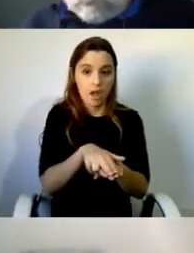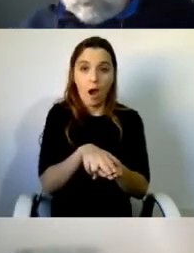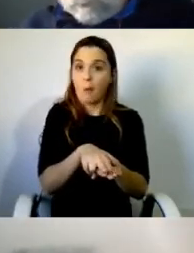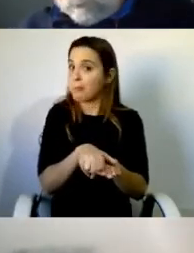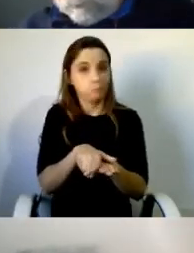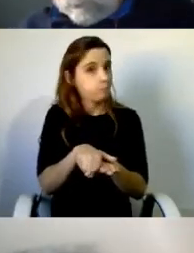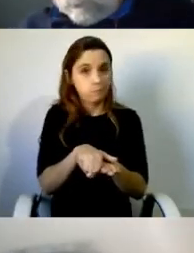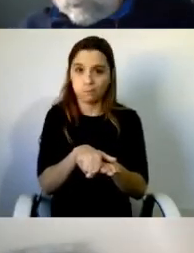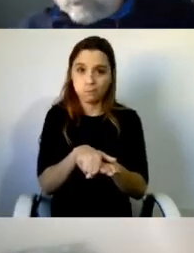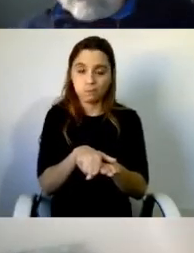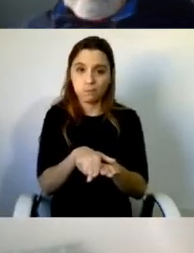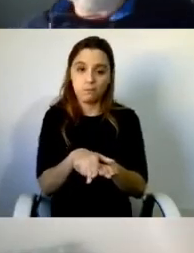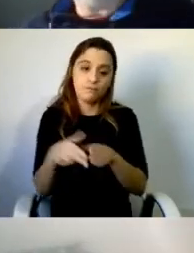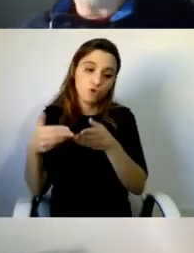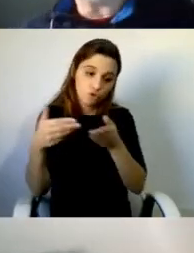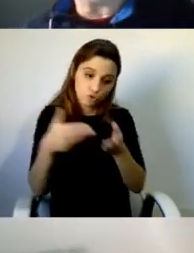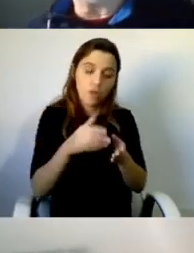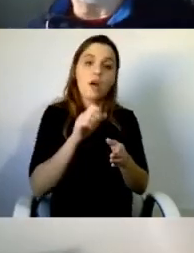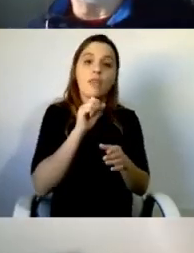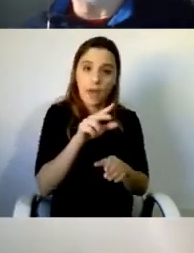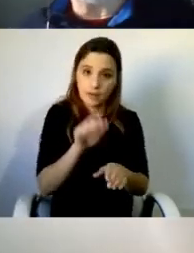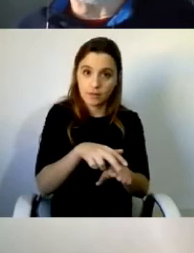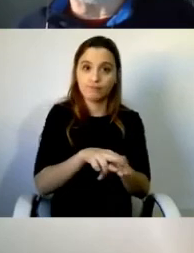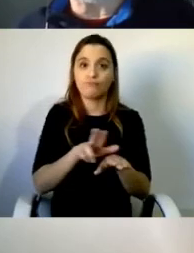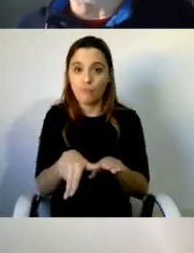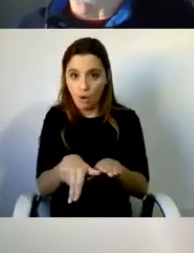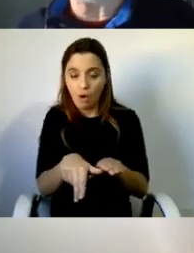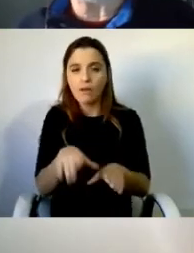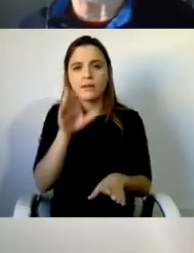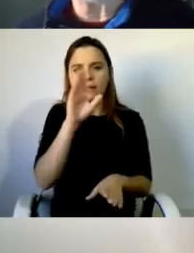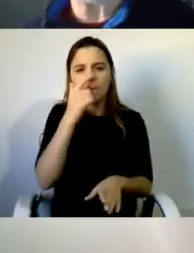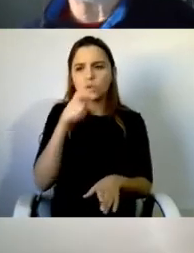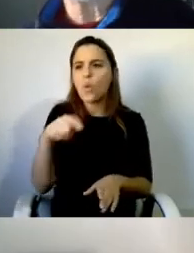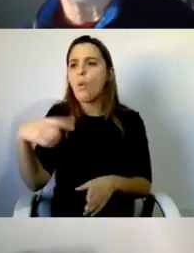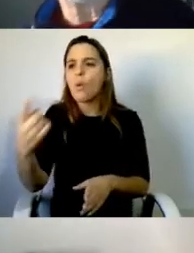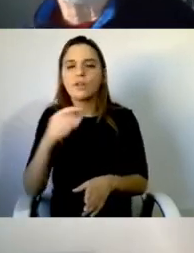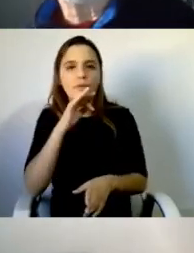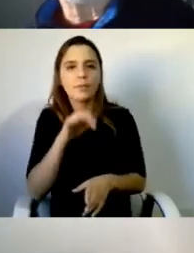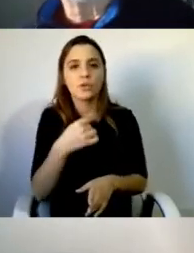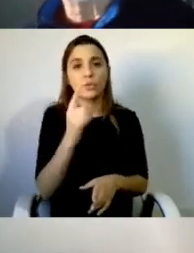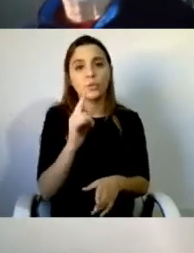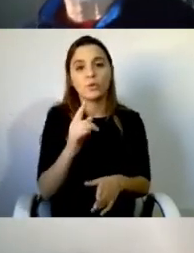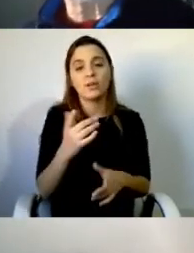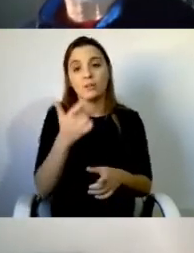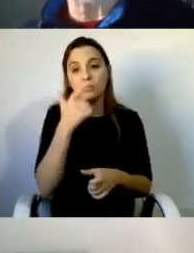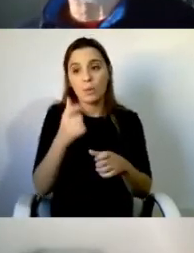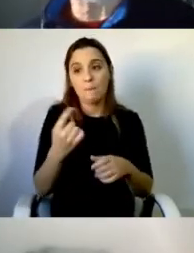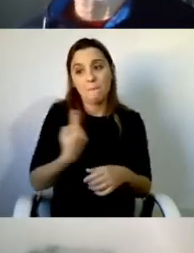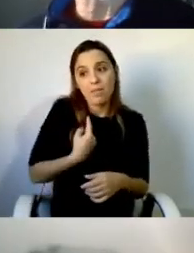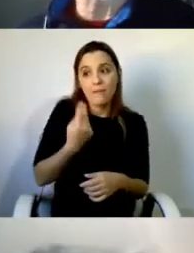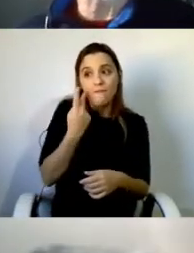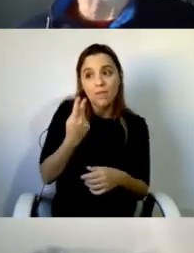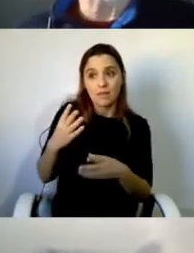one else but parents or relatives, people that we live with, then it's a total